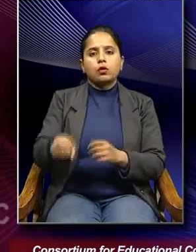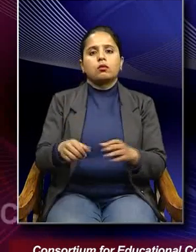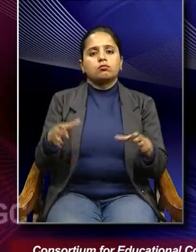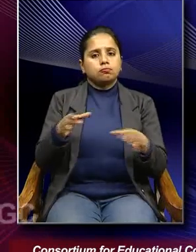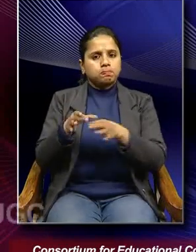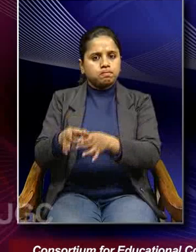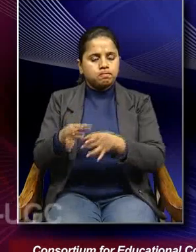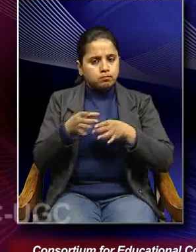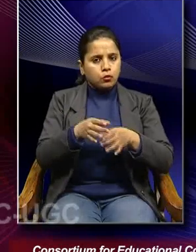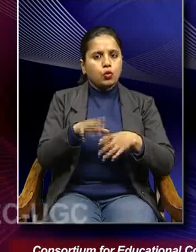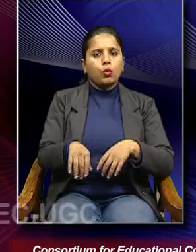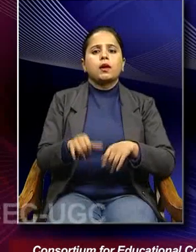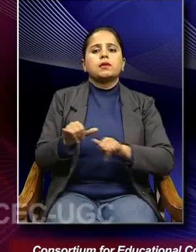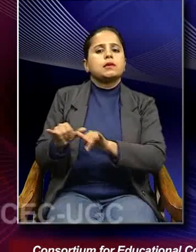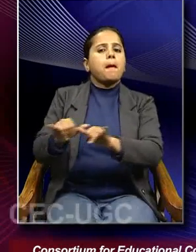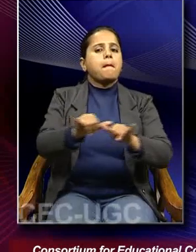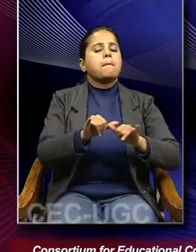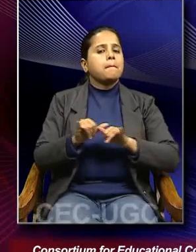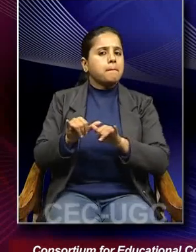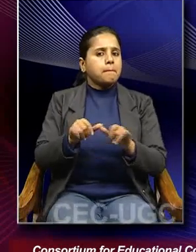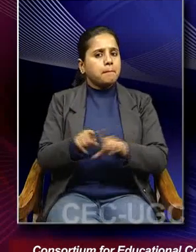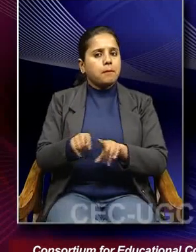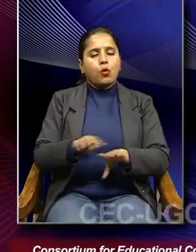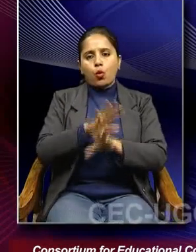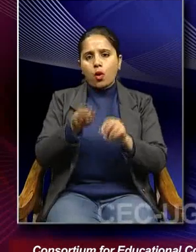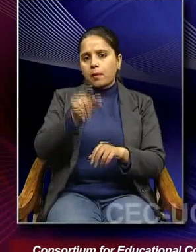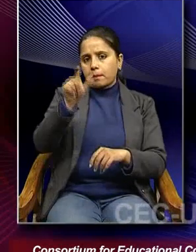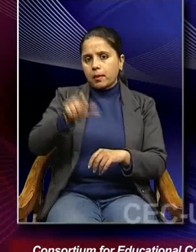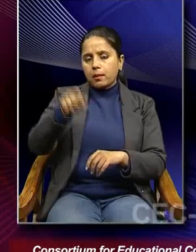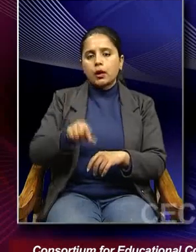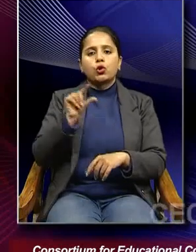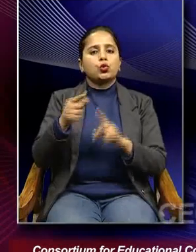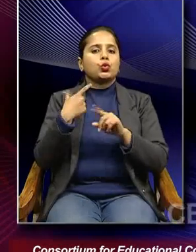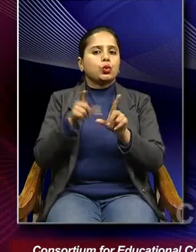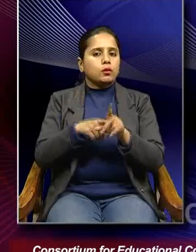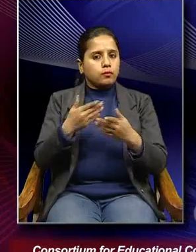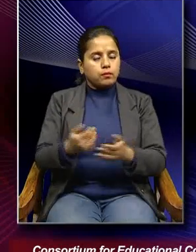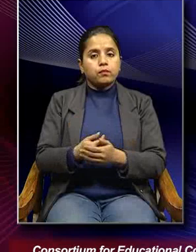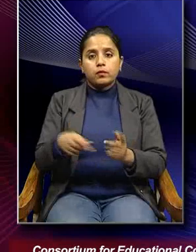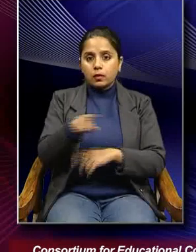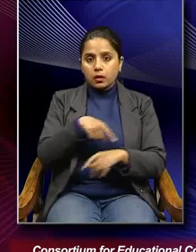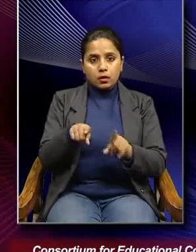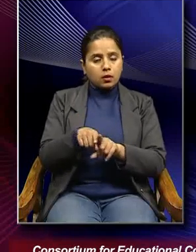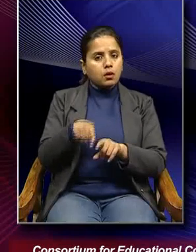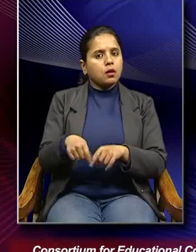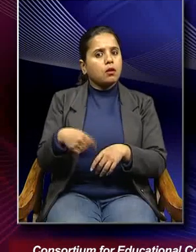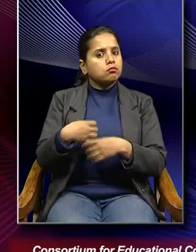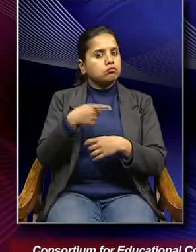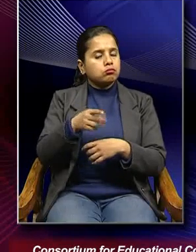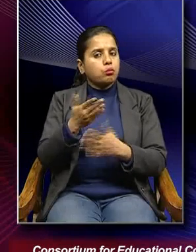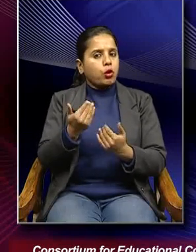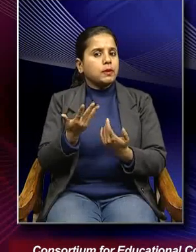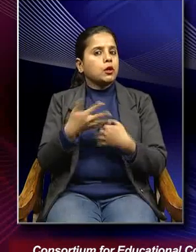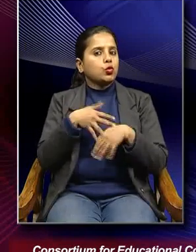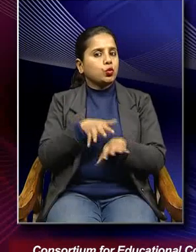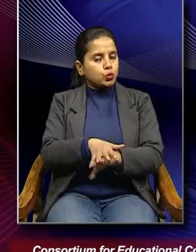marginalizing or uniforming all the individuals' utility. This is how you become inclusive, and this